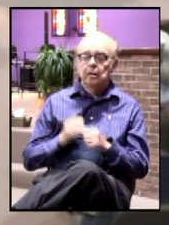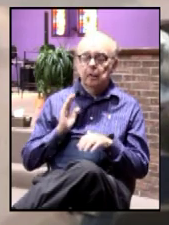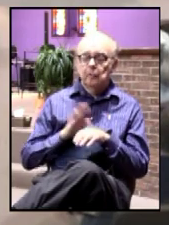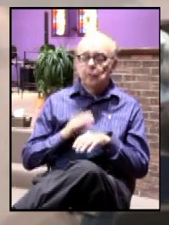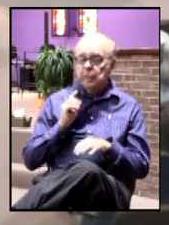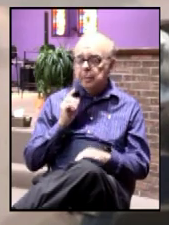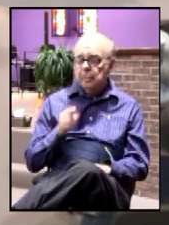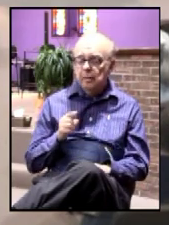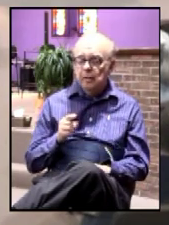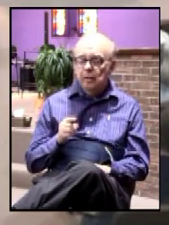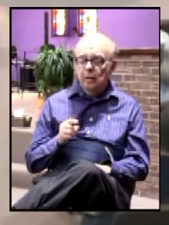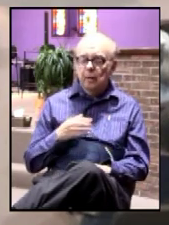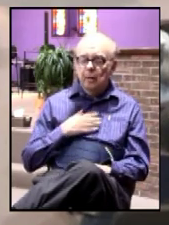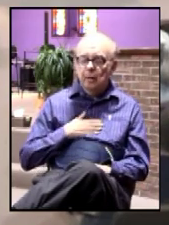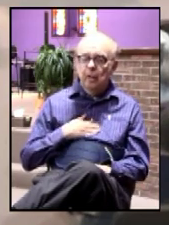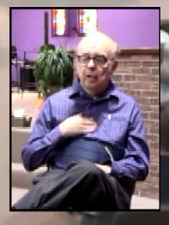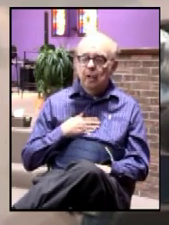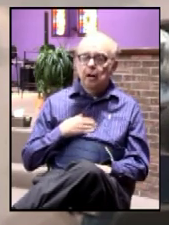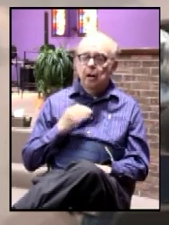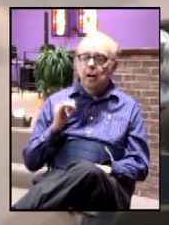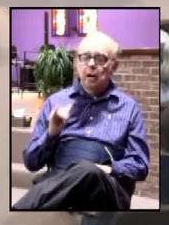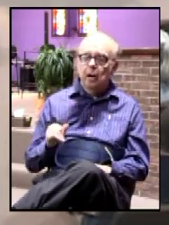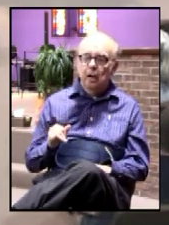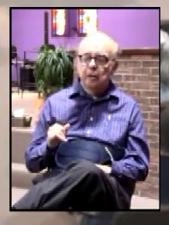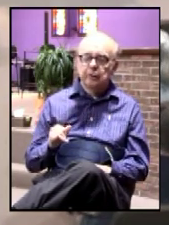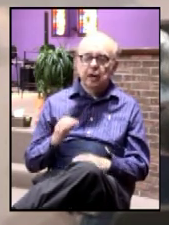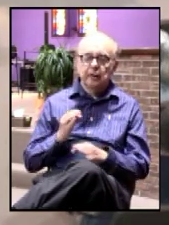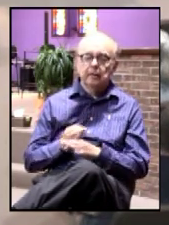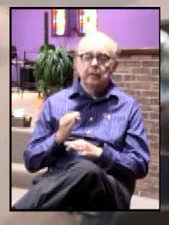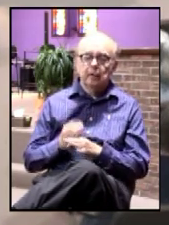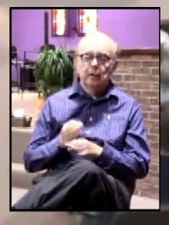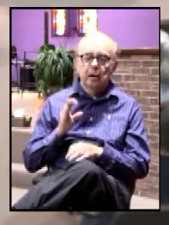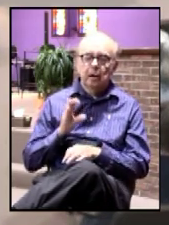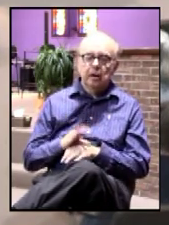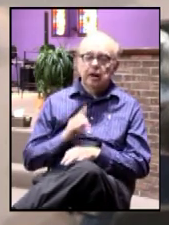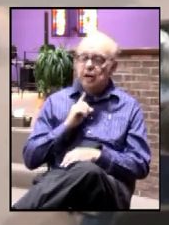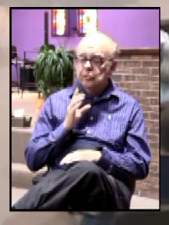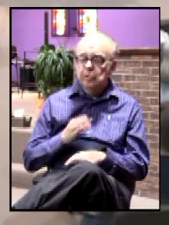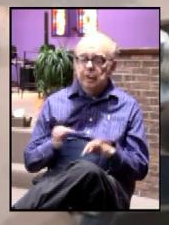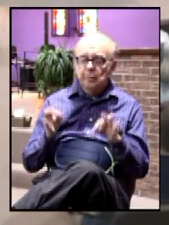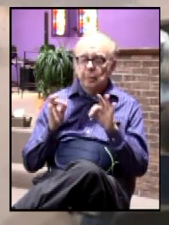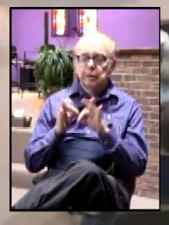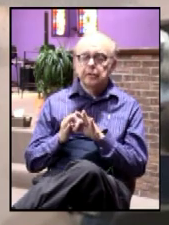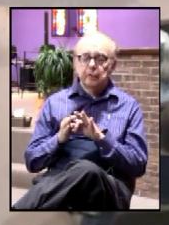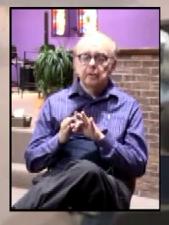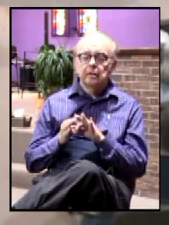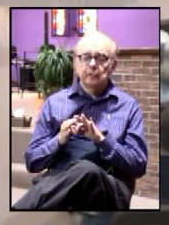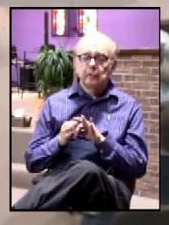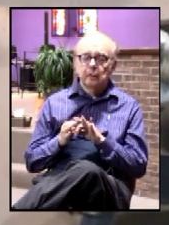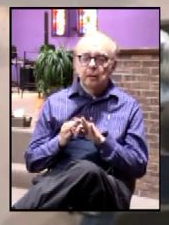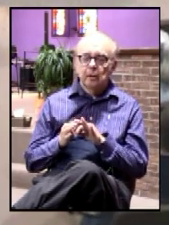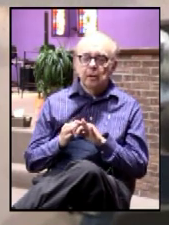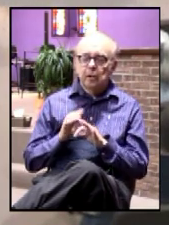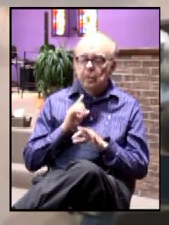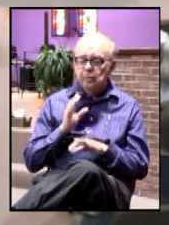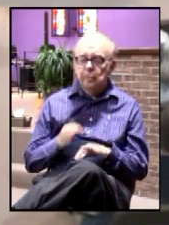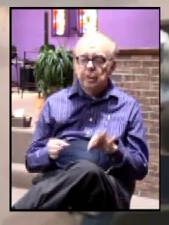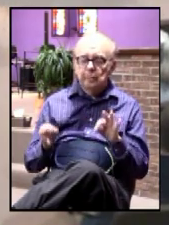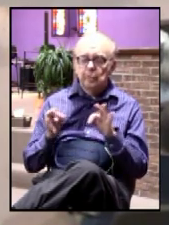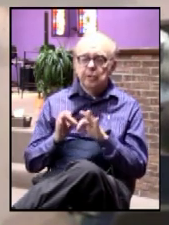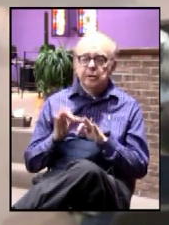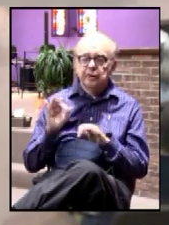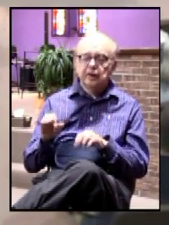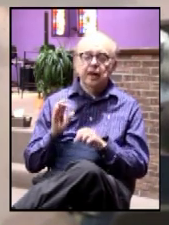warning you, please stay faithful. It does matter. It does